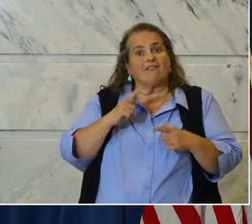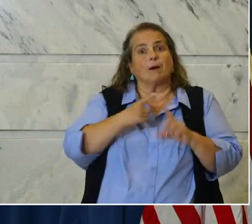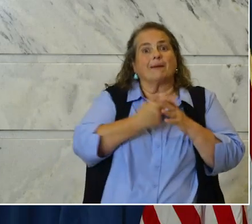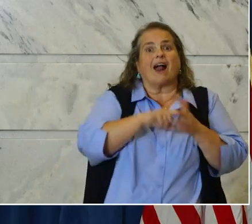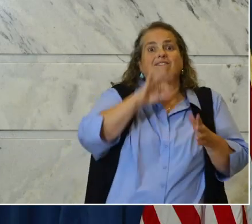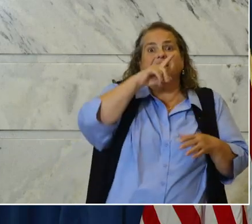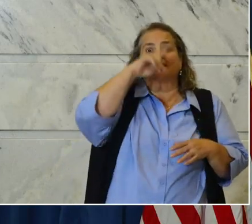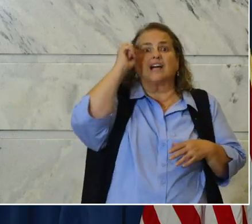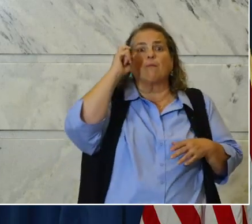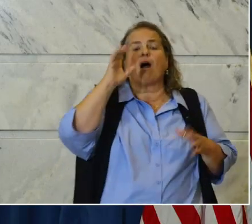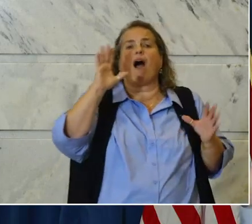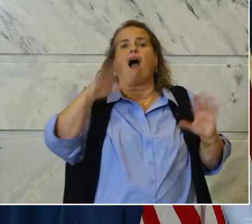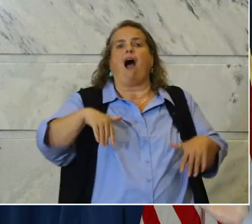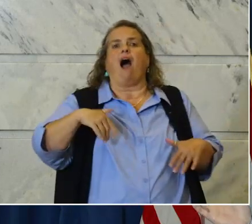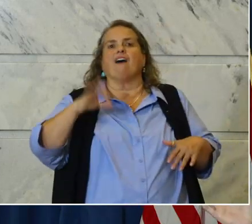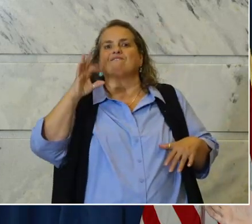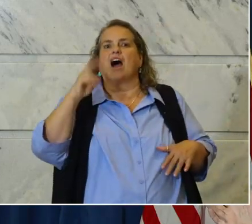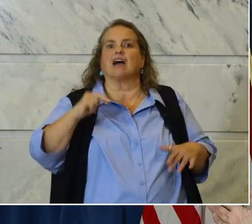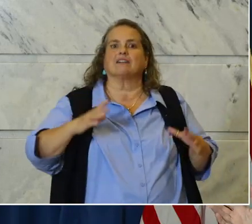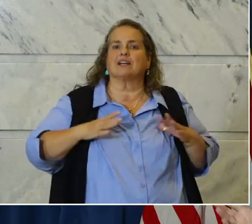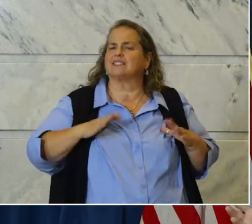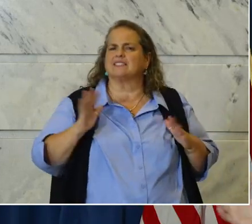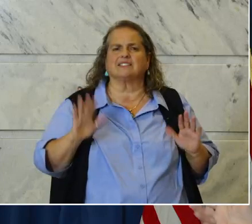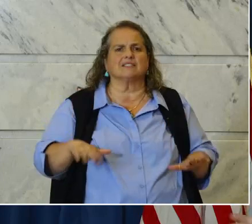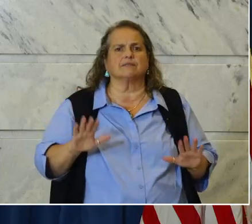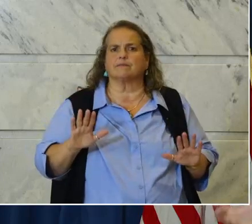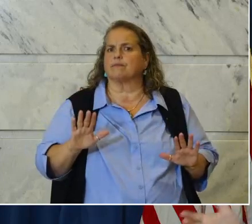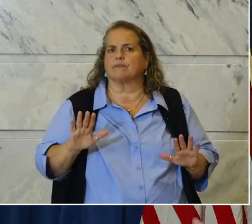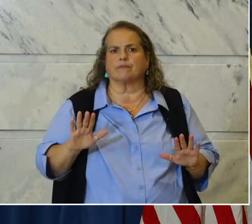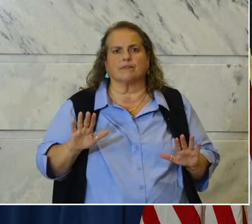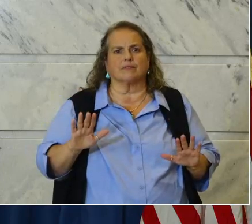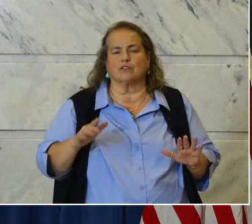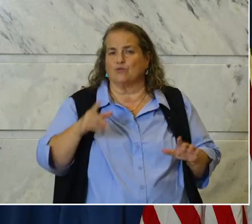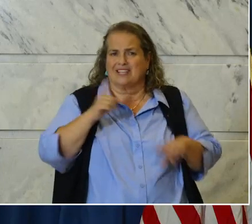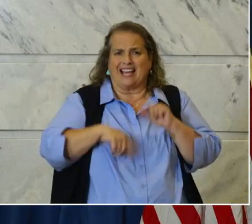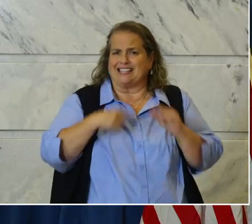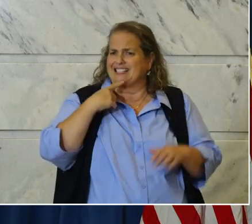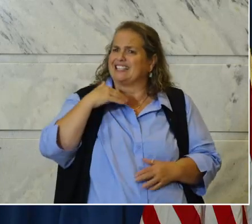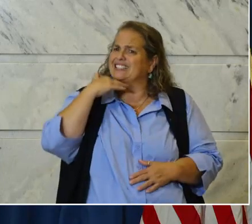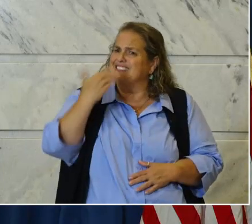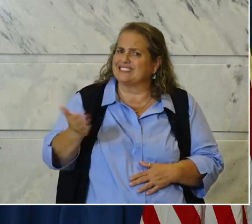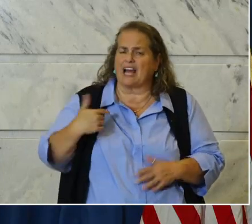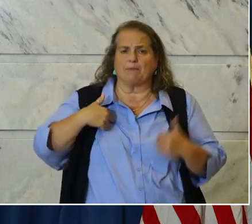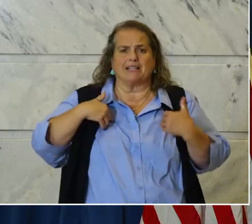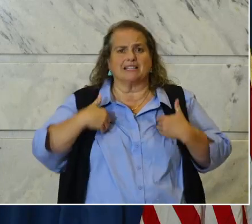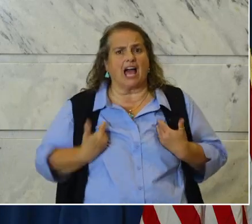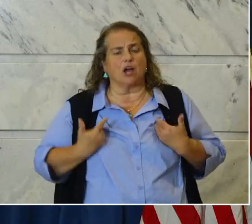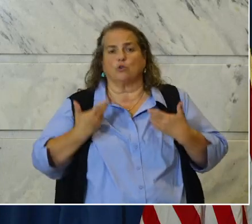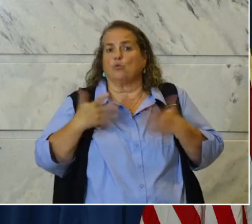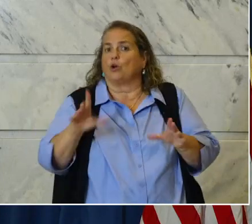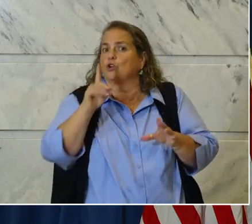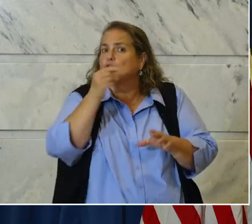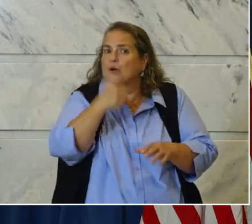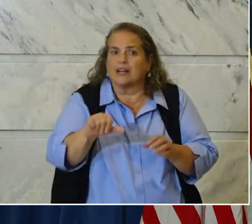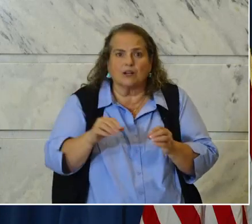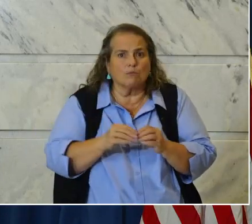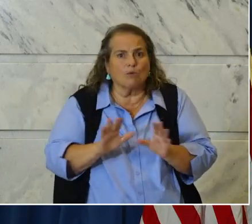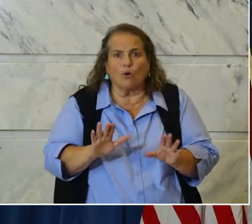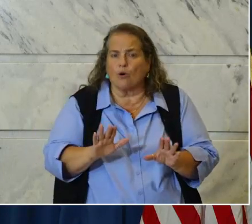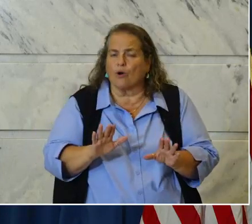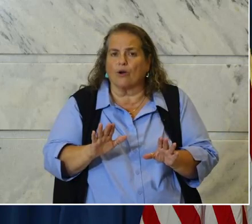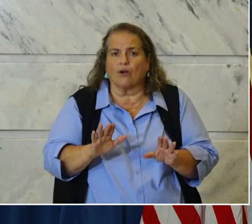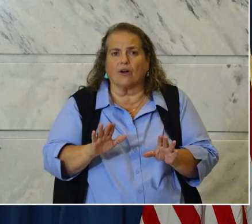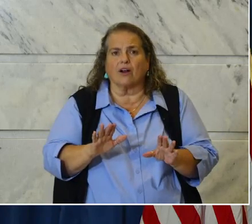traditional beginning of school, just let us say, to heck with it, we're just not doing this anymore. And it's the times